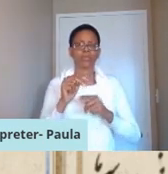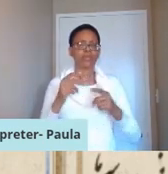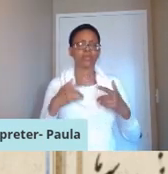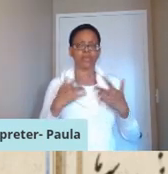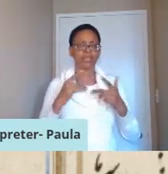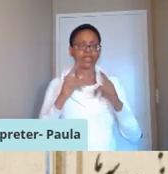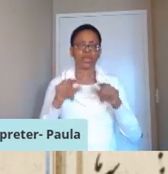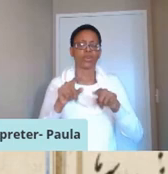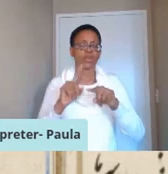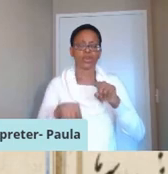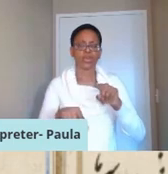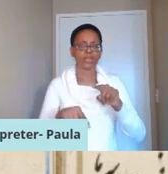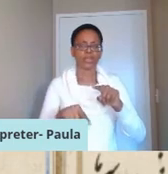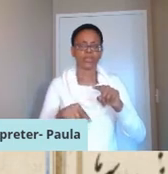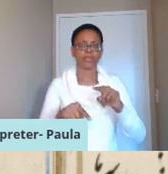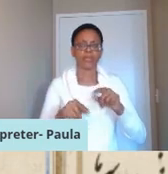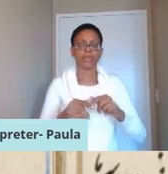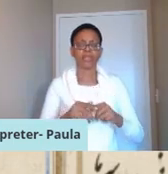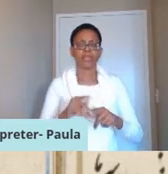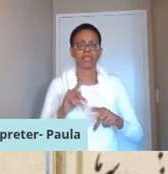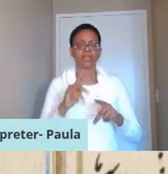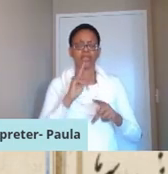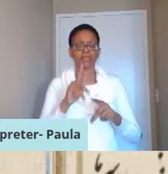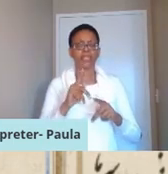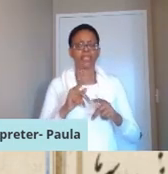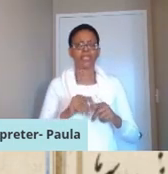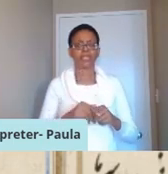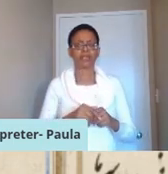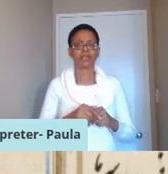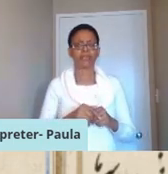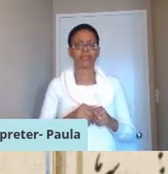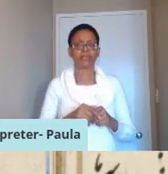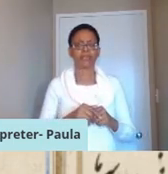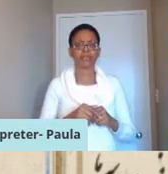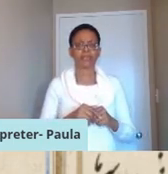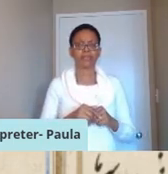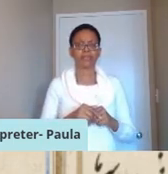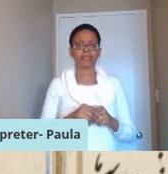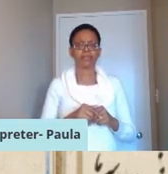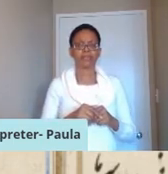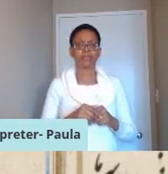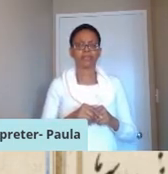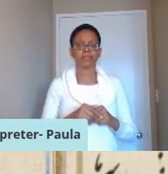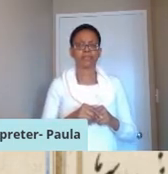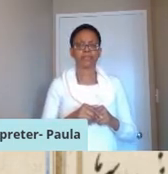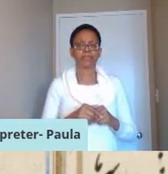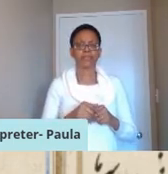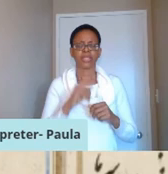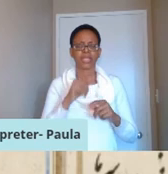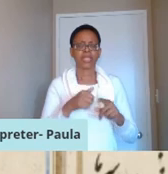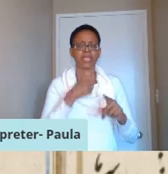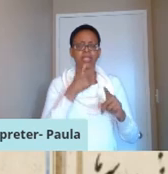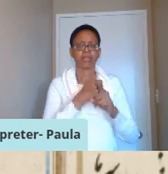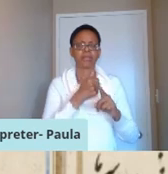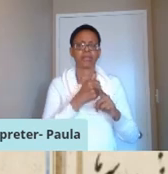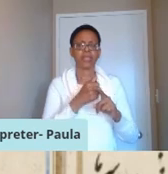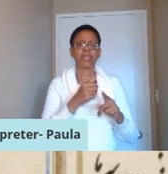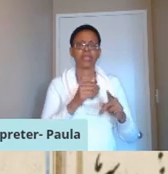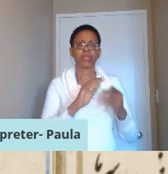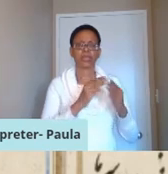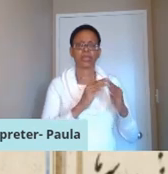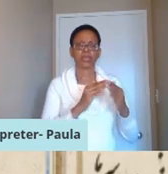for sure, they deeply felt the impact of the COVID-19 that profoundly changed